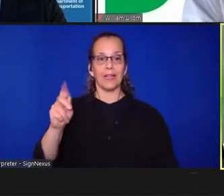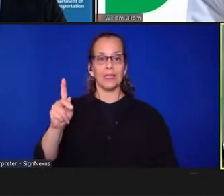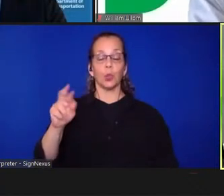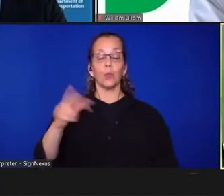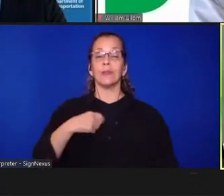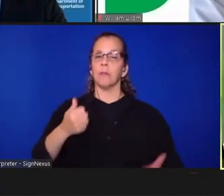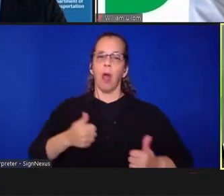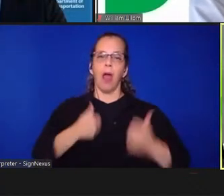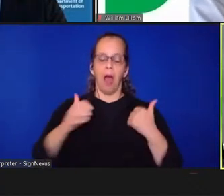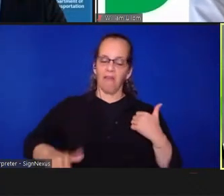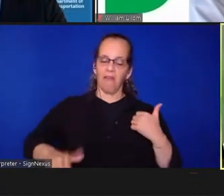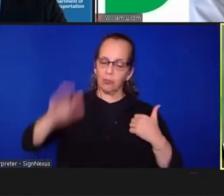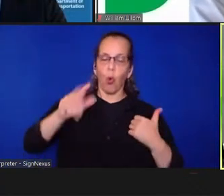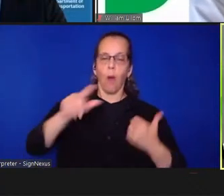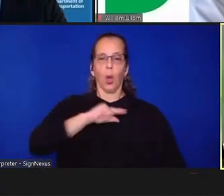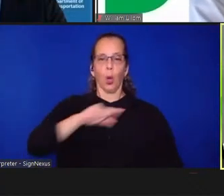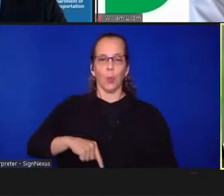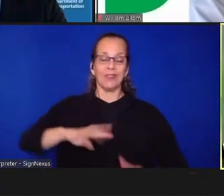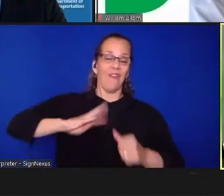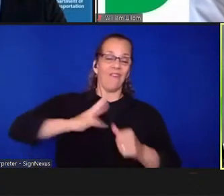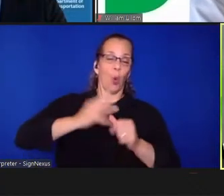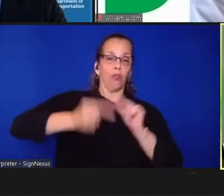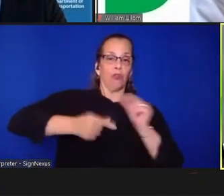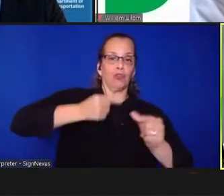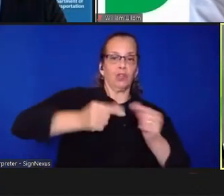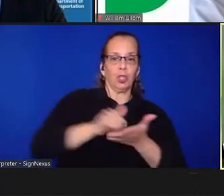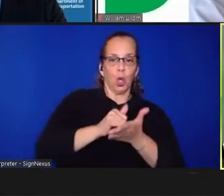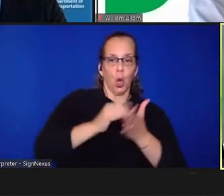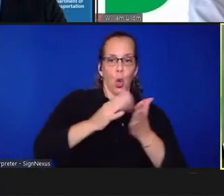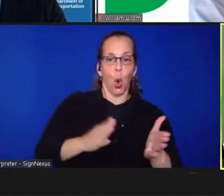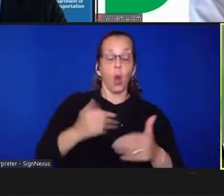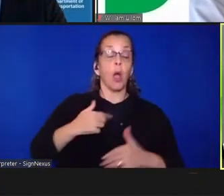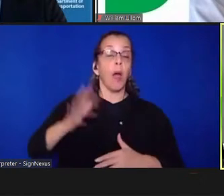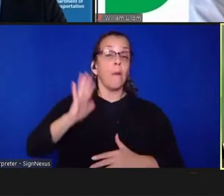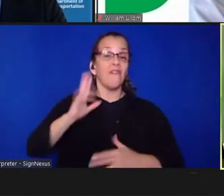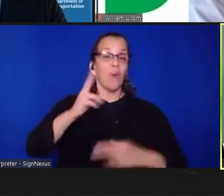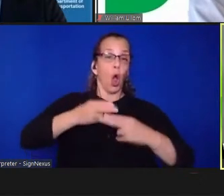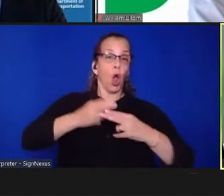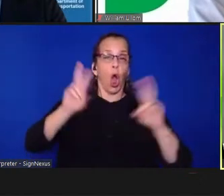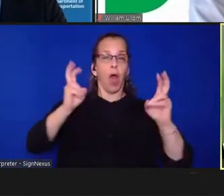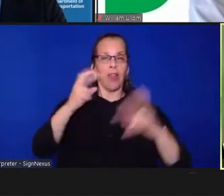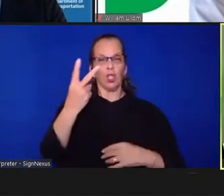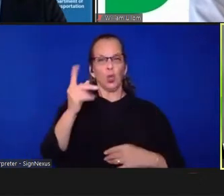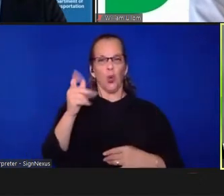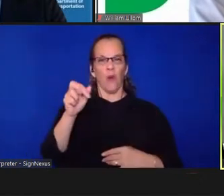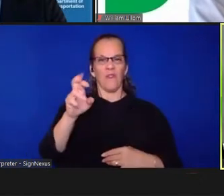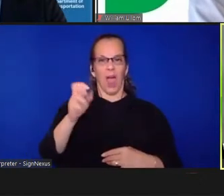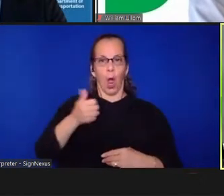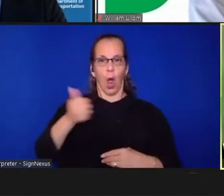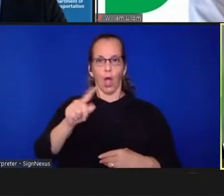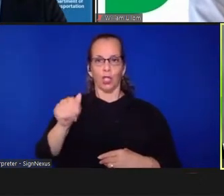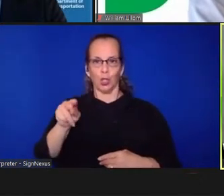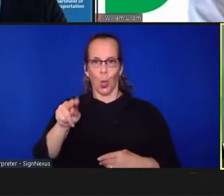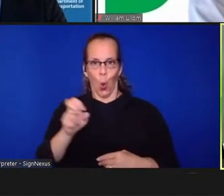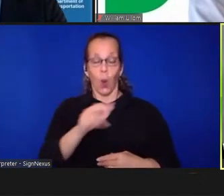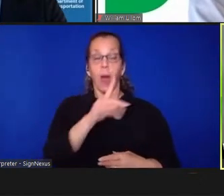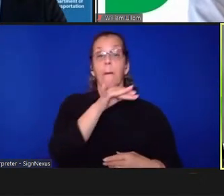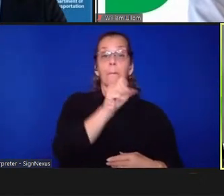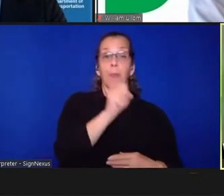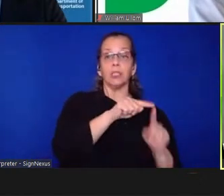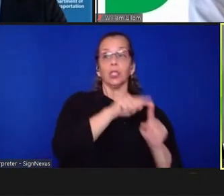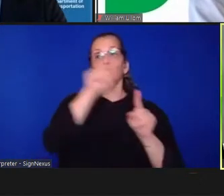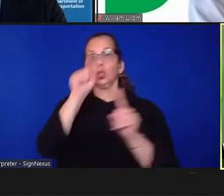I'm a fourth generation New Yorker I live in what used to be called a two-fair zone that is I have to take a bus in order to get to the subway in order to get to anywhere